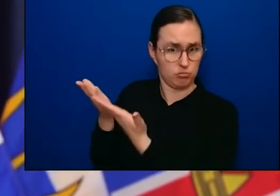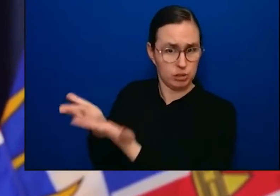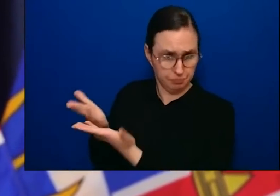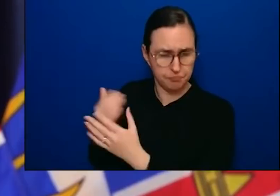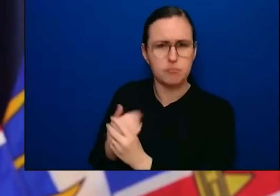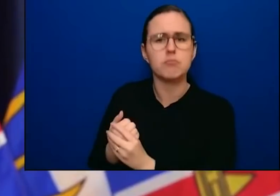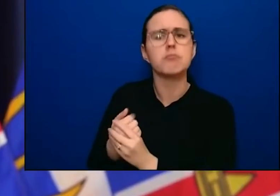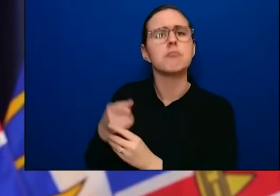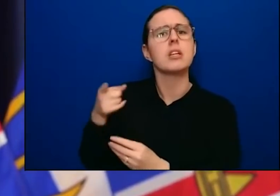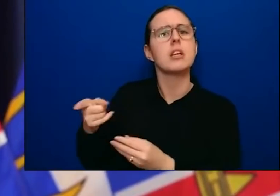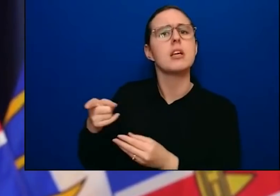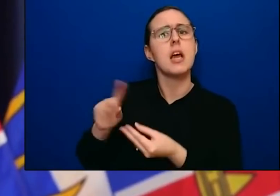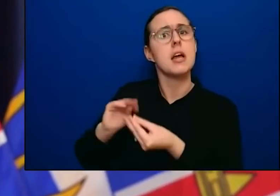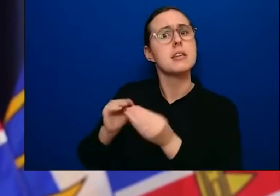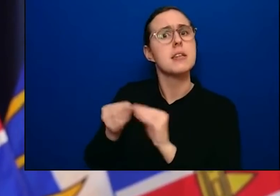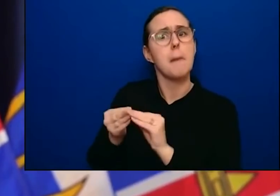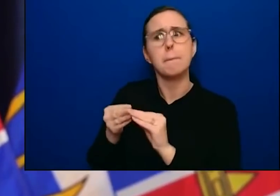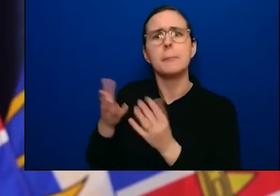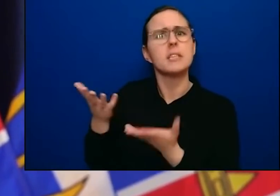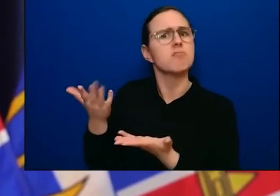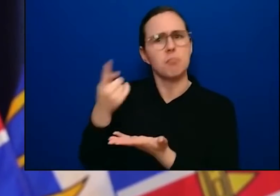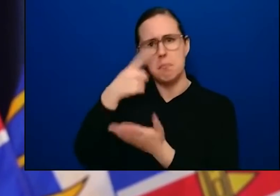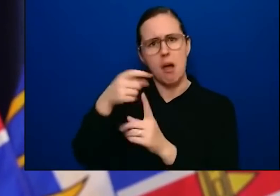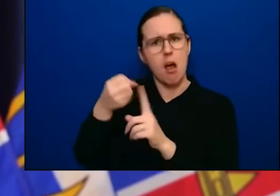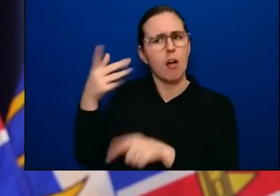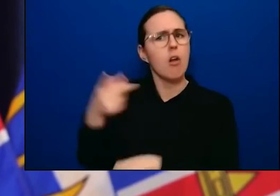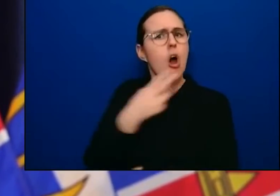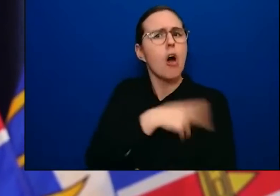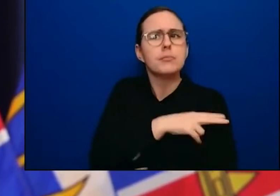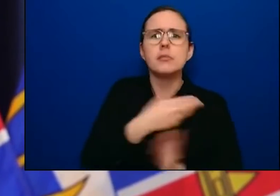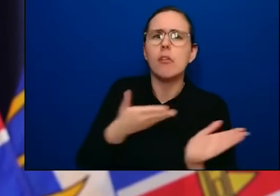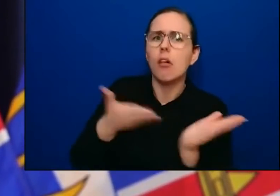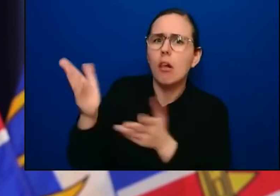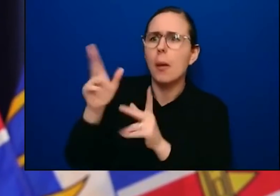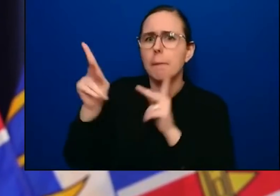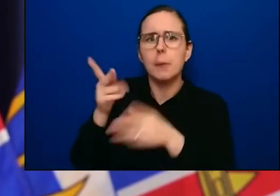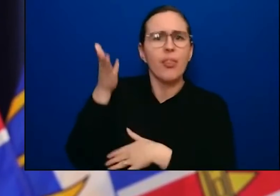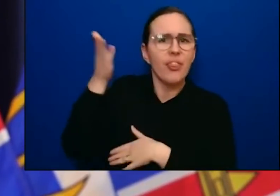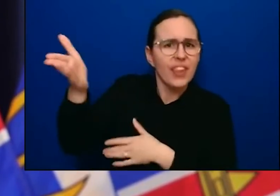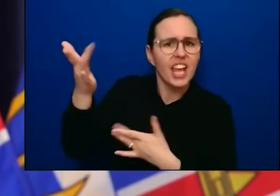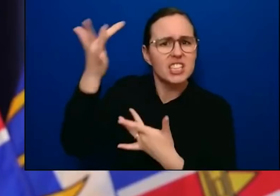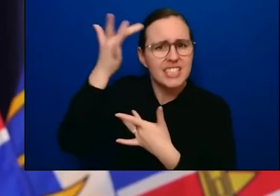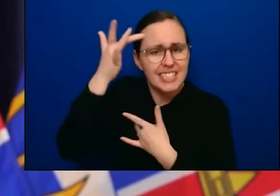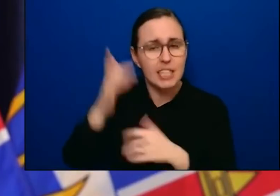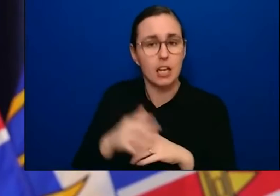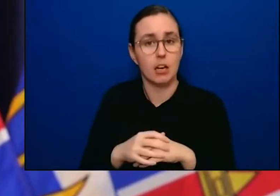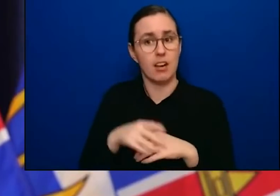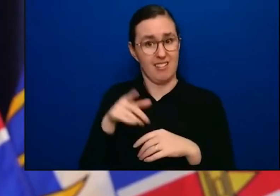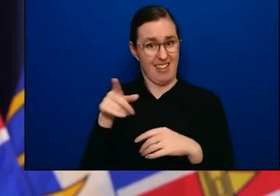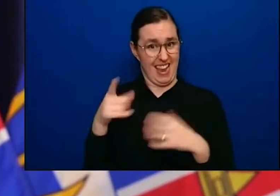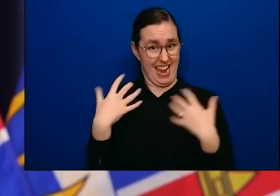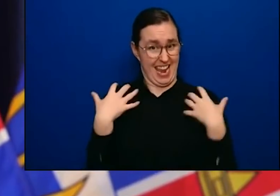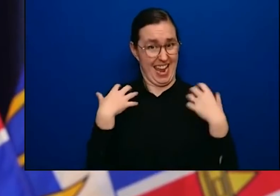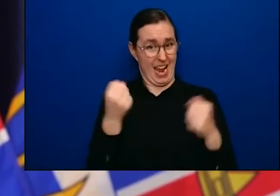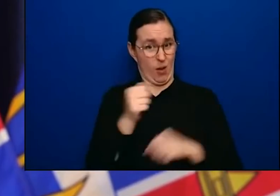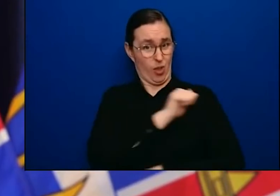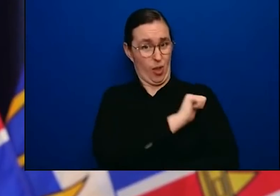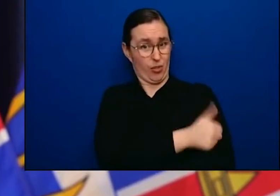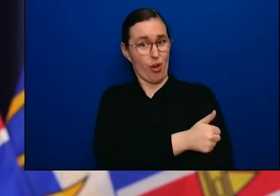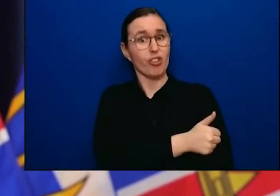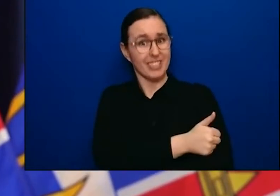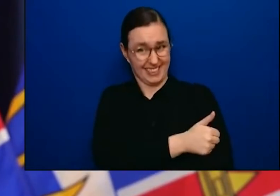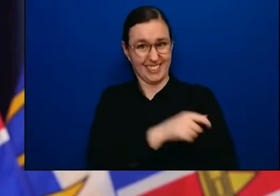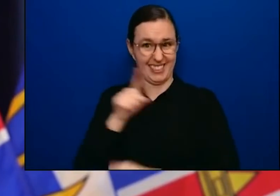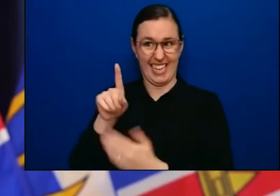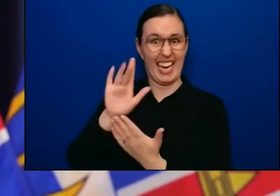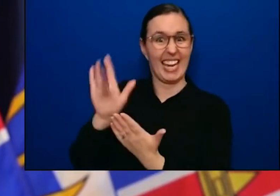Interior seems to be declining a bit slower than the rest of the province. I know you've said in the past that Omicron came to the interior later than